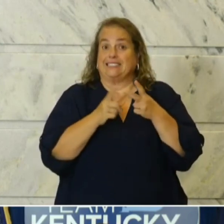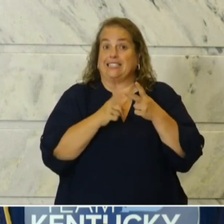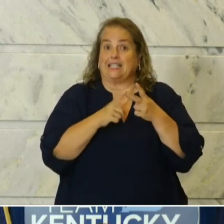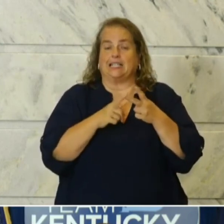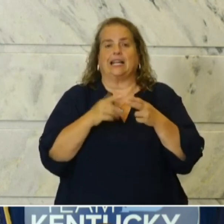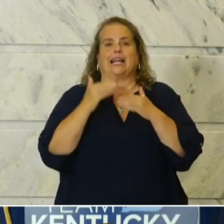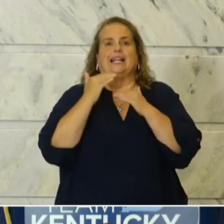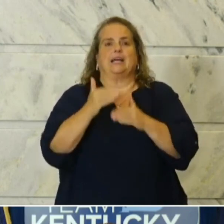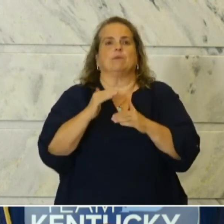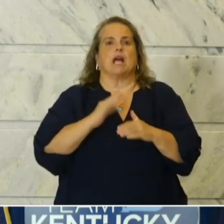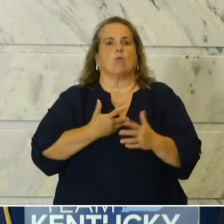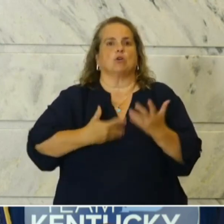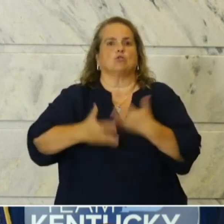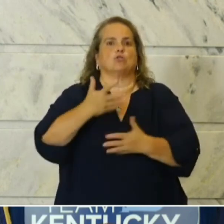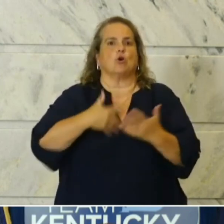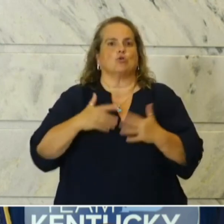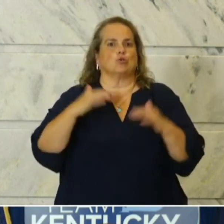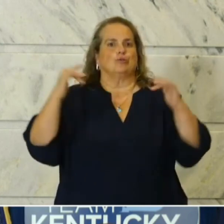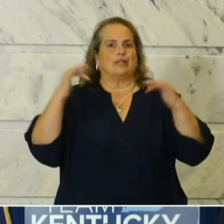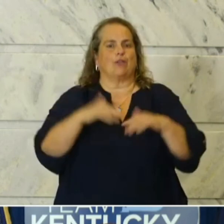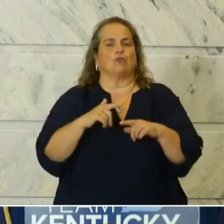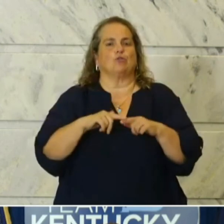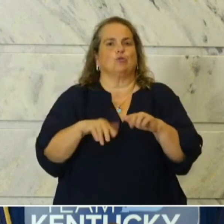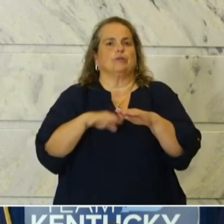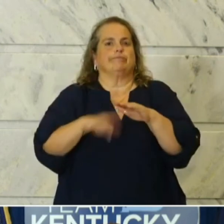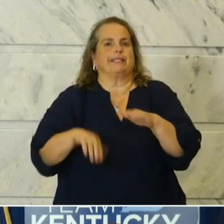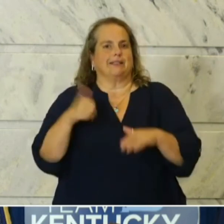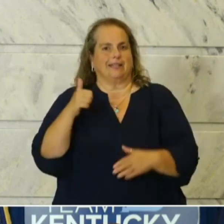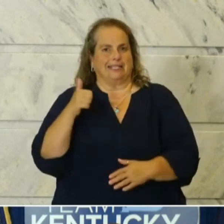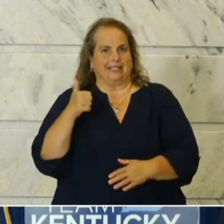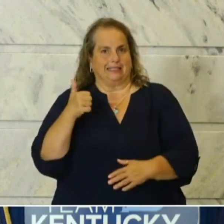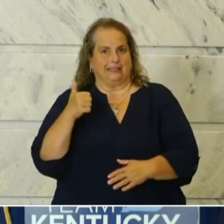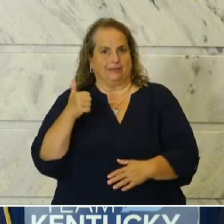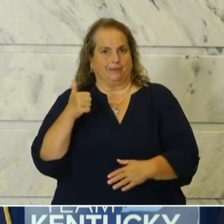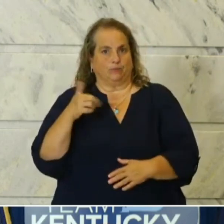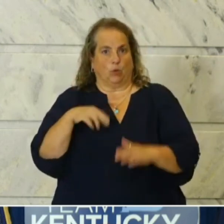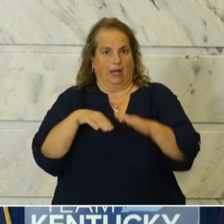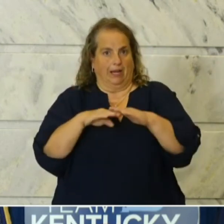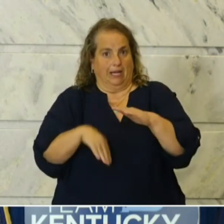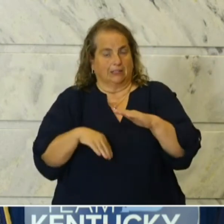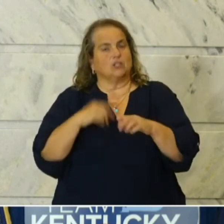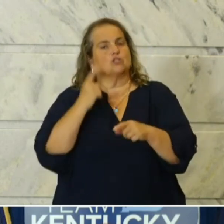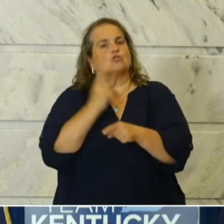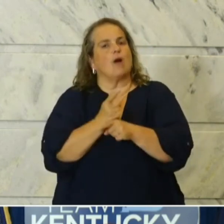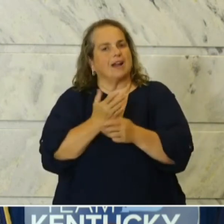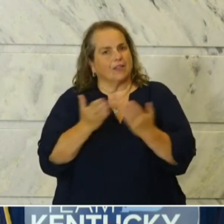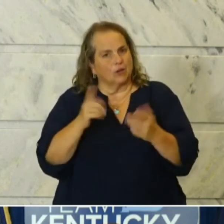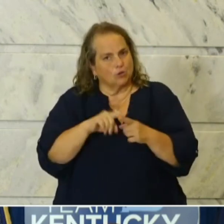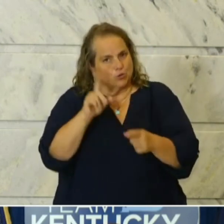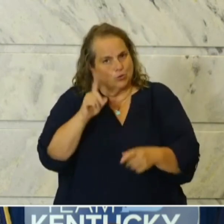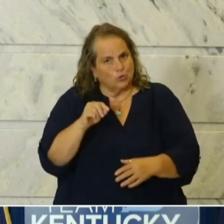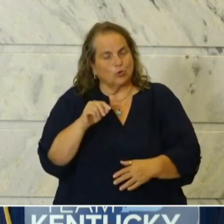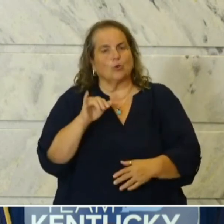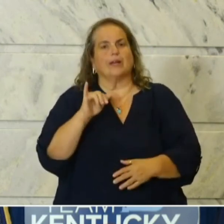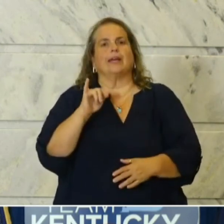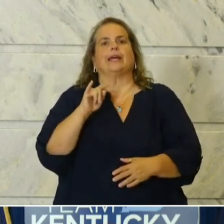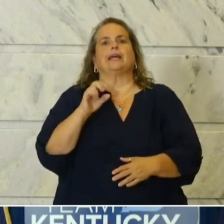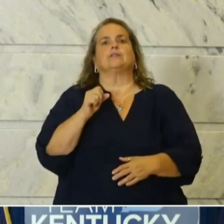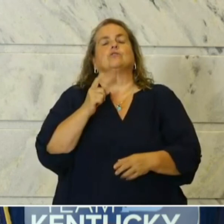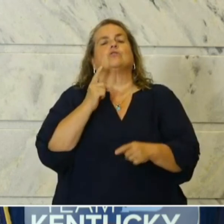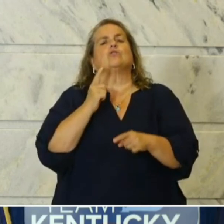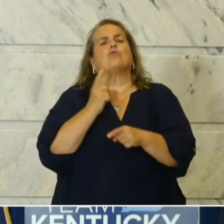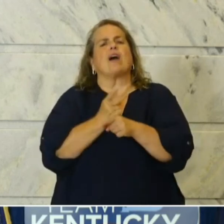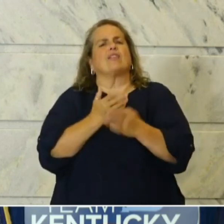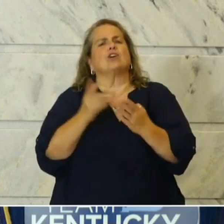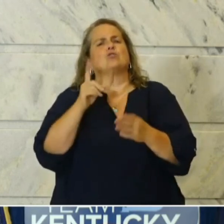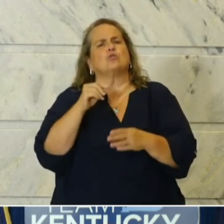limiting our social gatherings to 10 or less. It's the right thing to do. It's the patriotic thing to do for our state. And